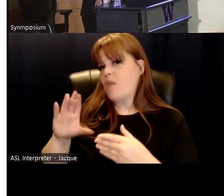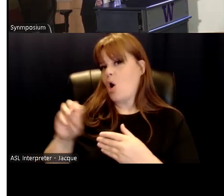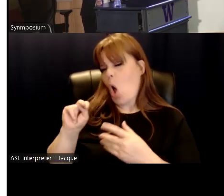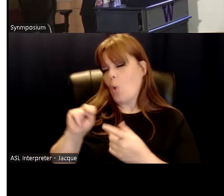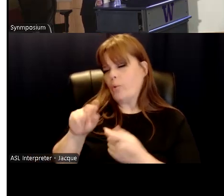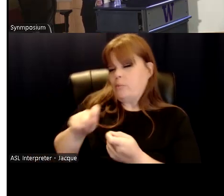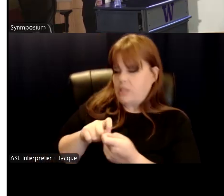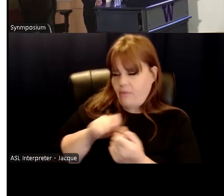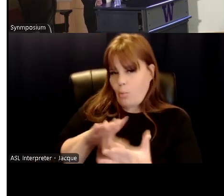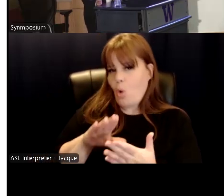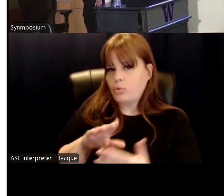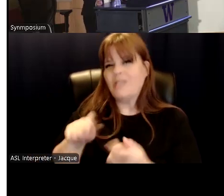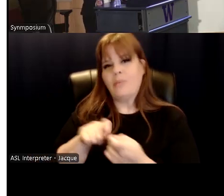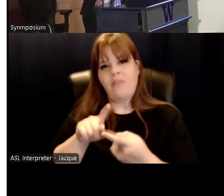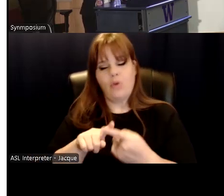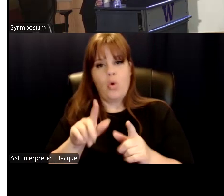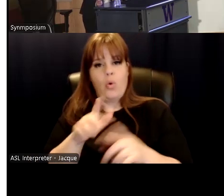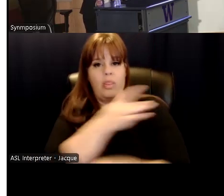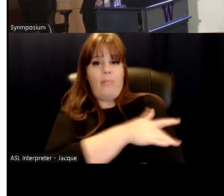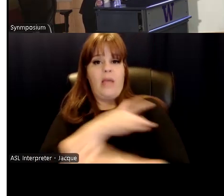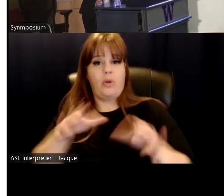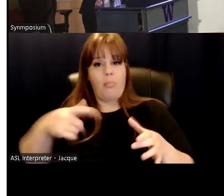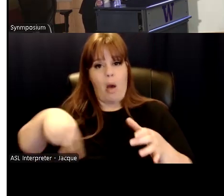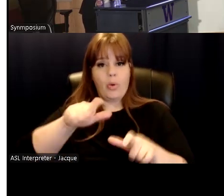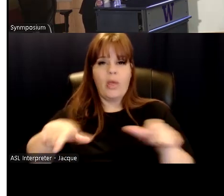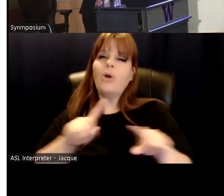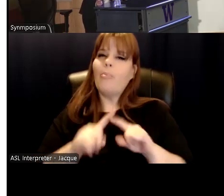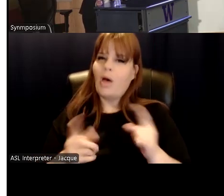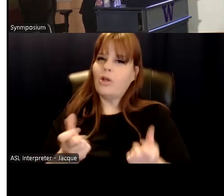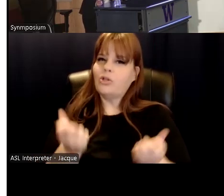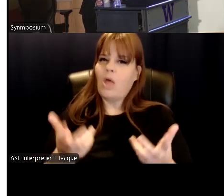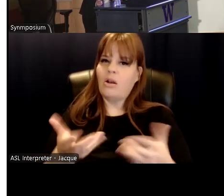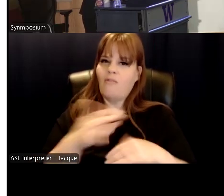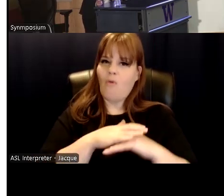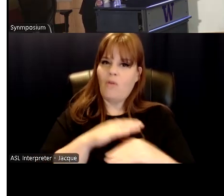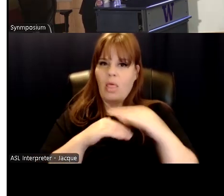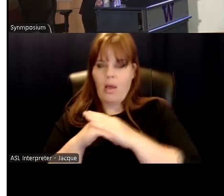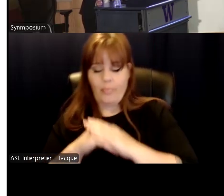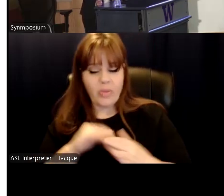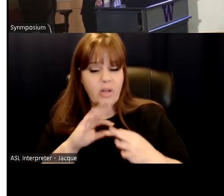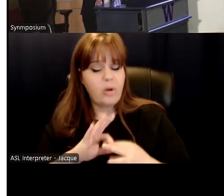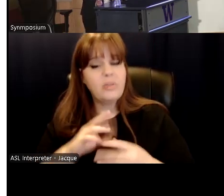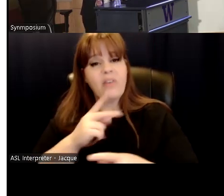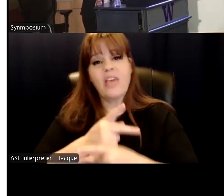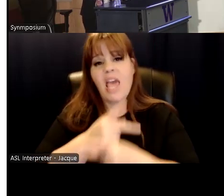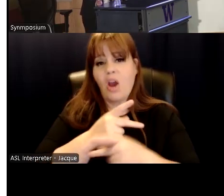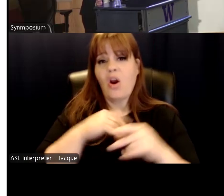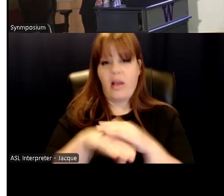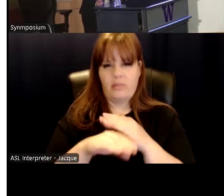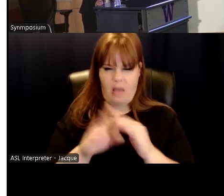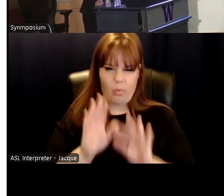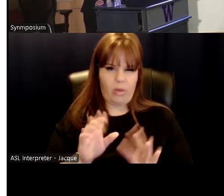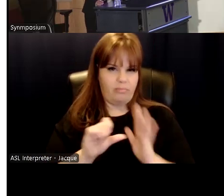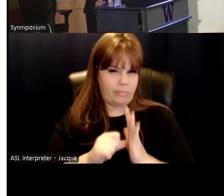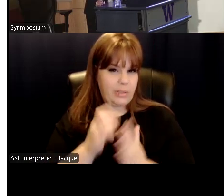to their patient population, but there's a lot of overlap. So in terms of care access, I'll just highlight some of the key issues.